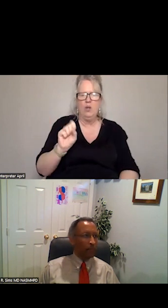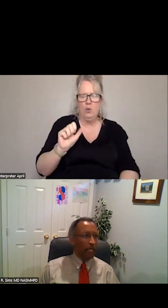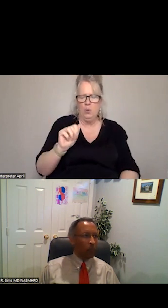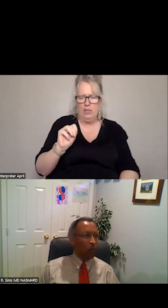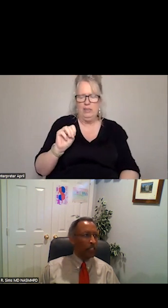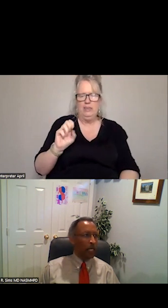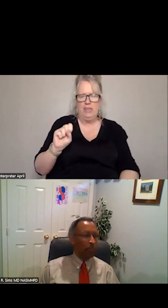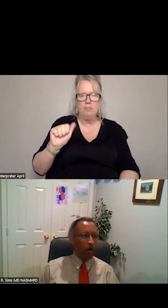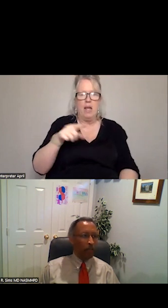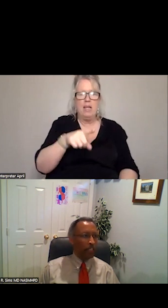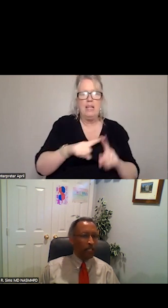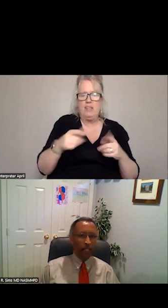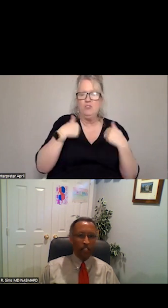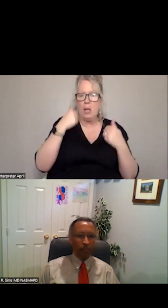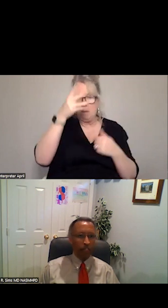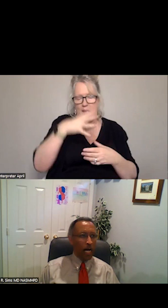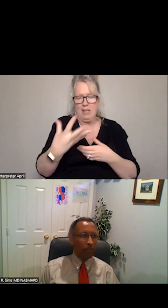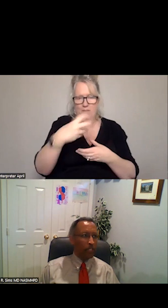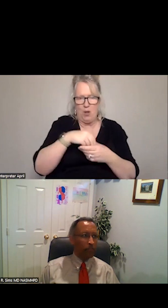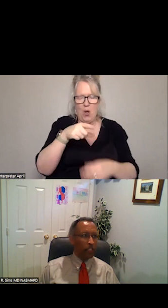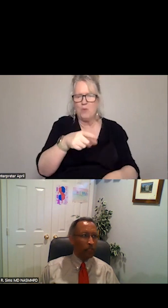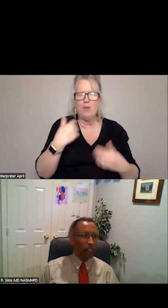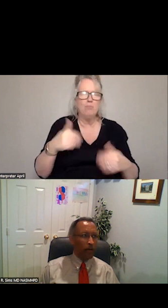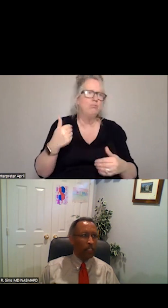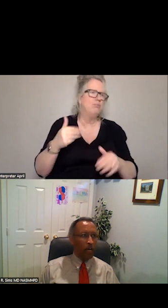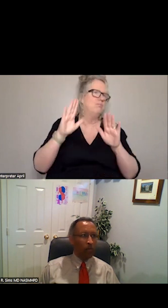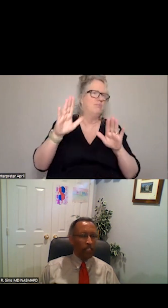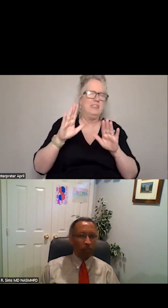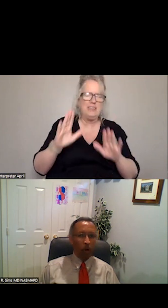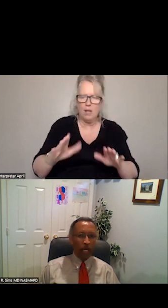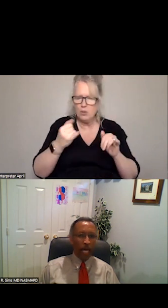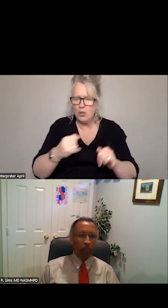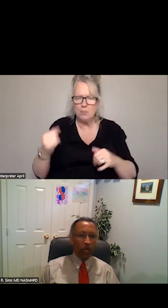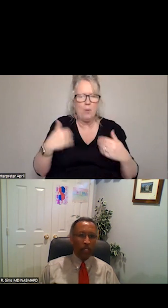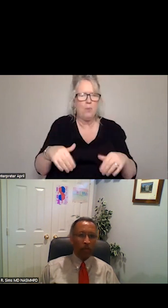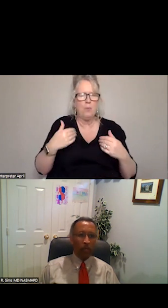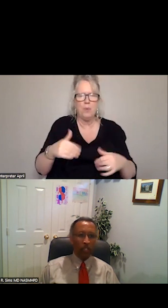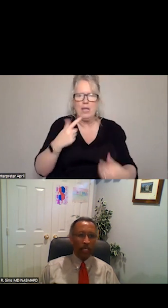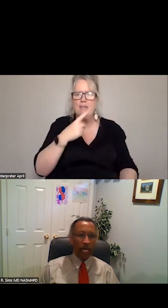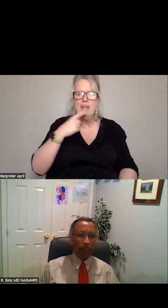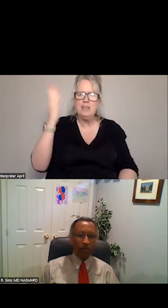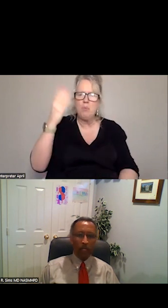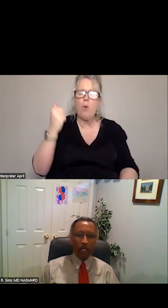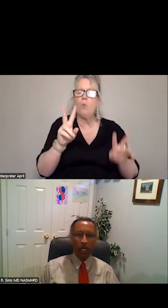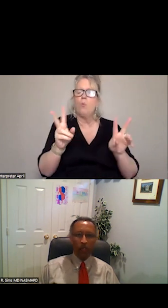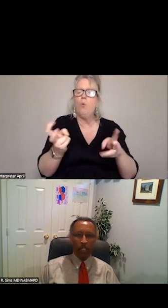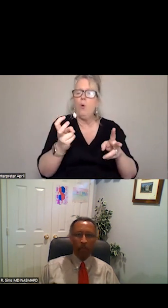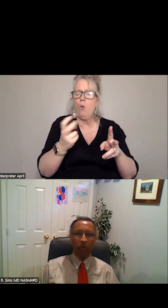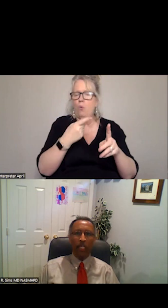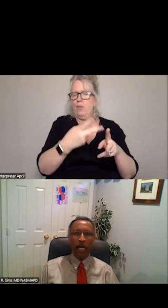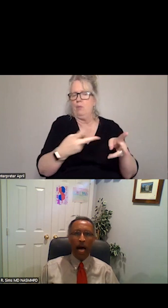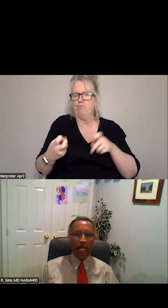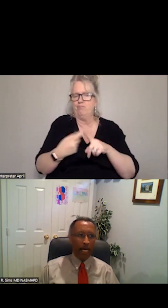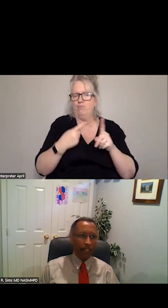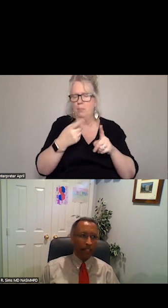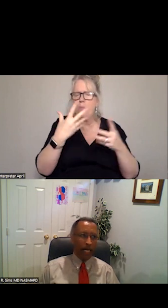this young man was a part of this and just a phenomenal individual. And Arvin really spoke. And one of the quotes that came from him was something we